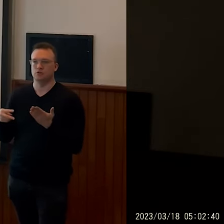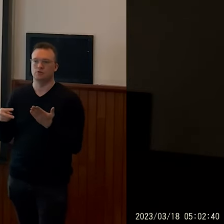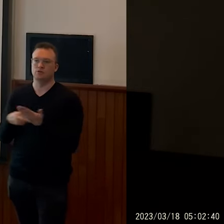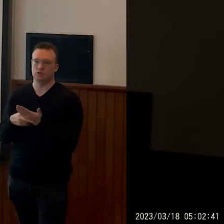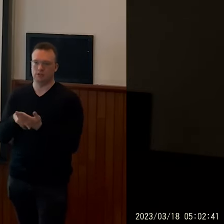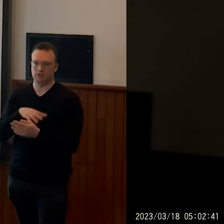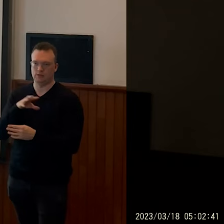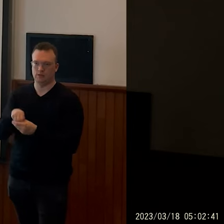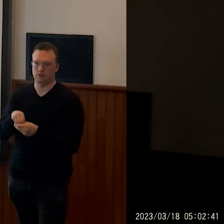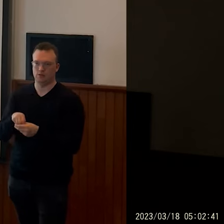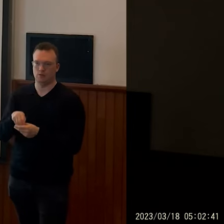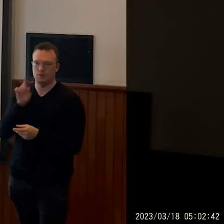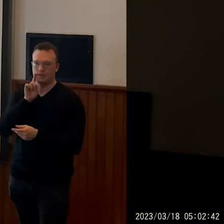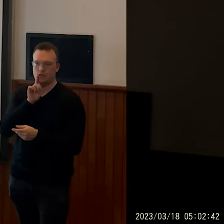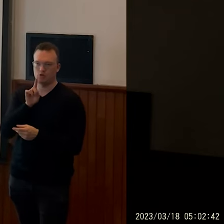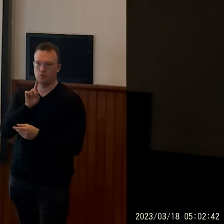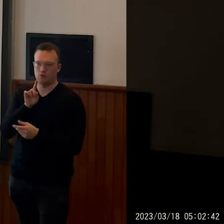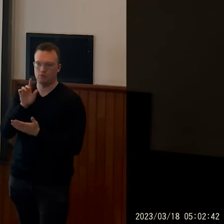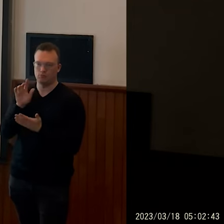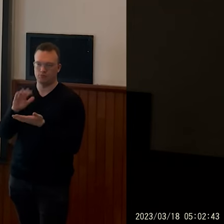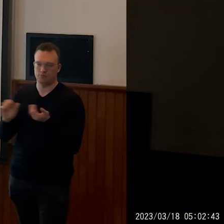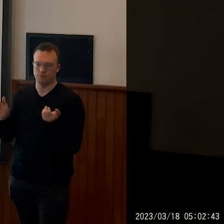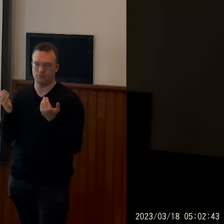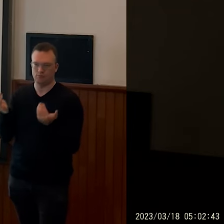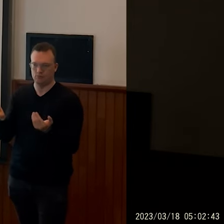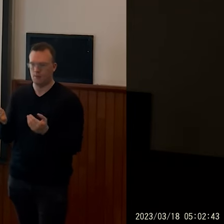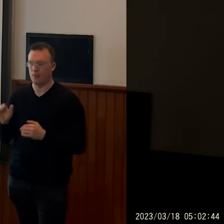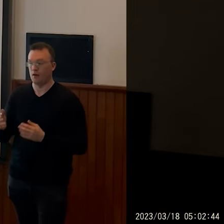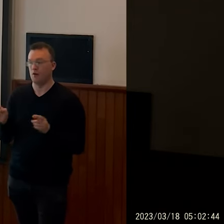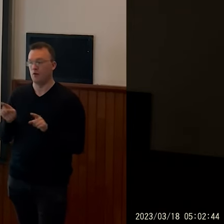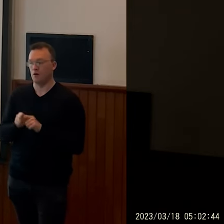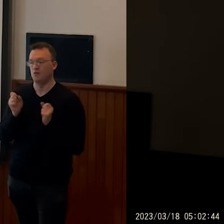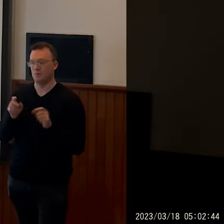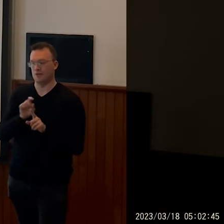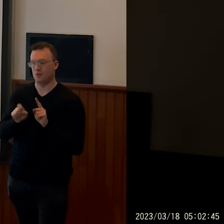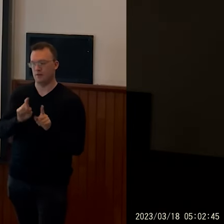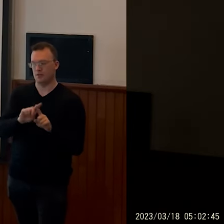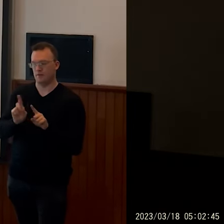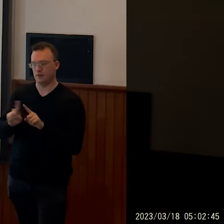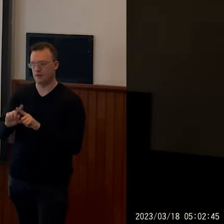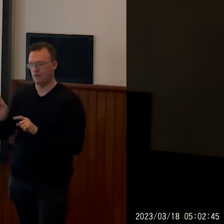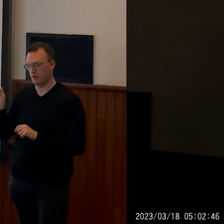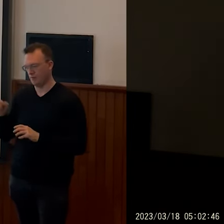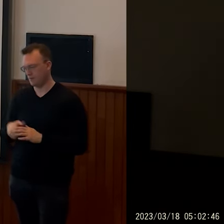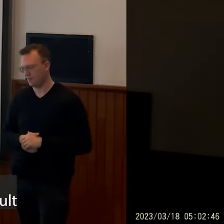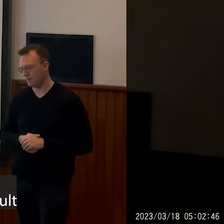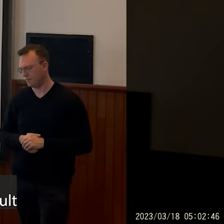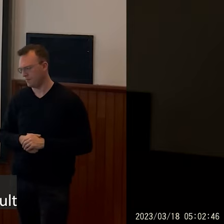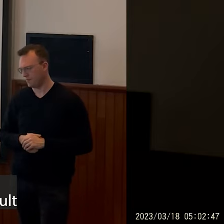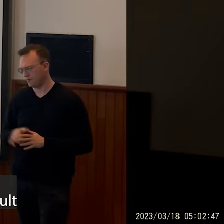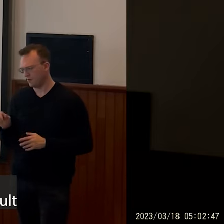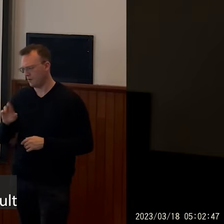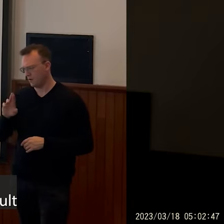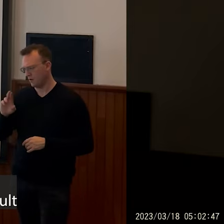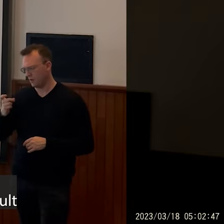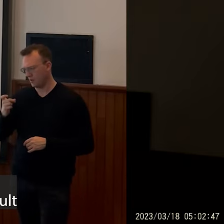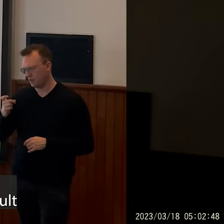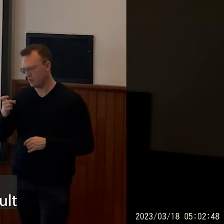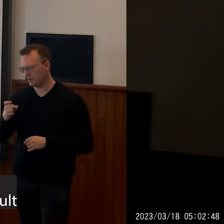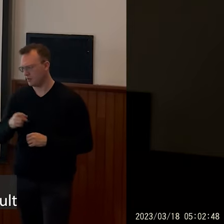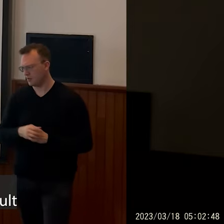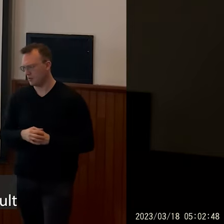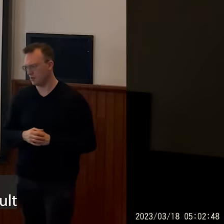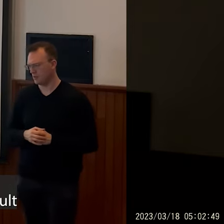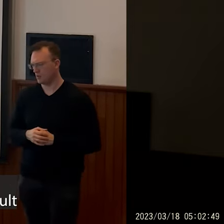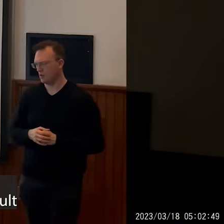sexual encounters. So that was also many of these cases. Yeah. There's also RX,